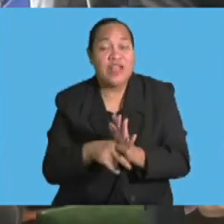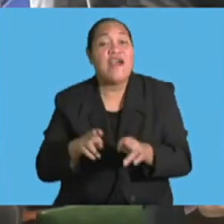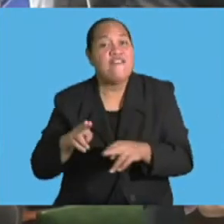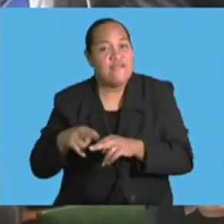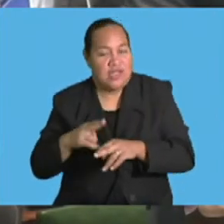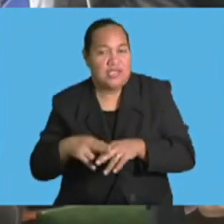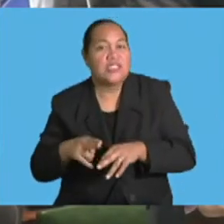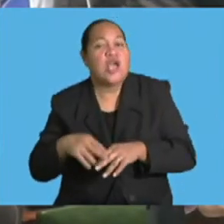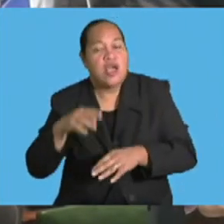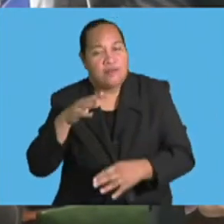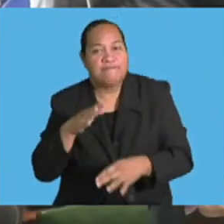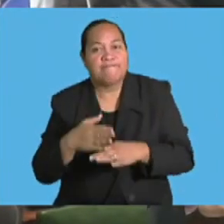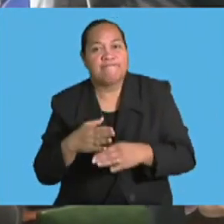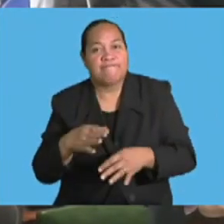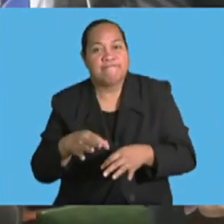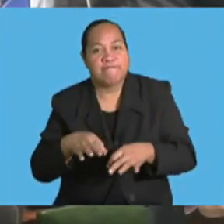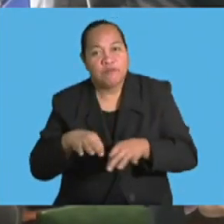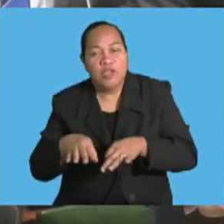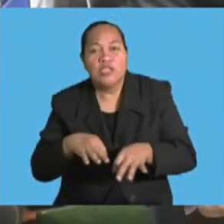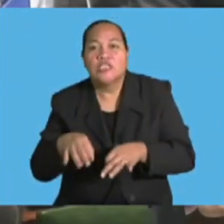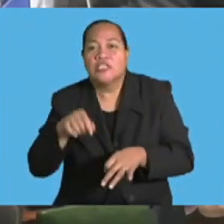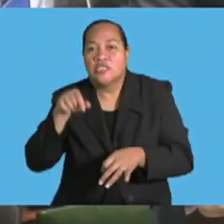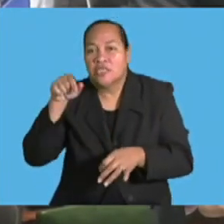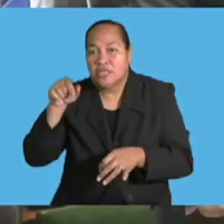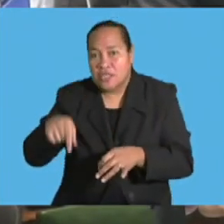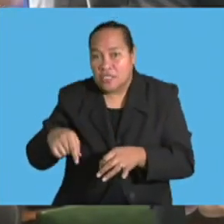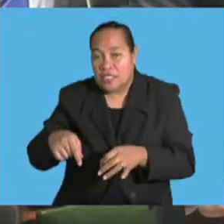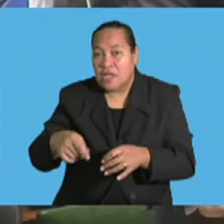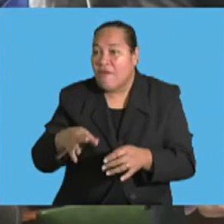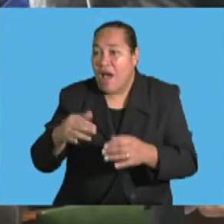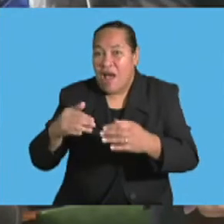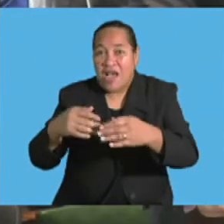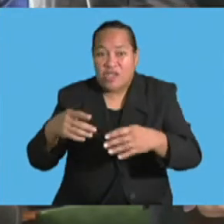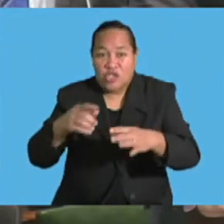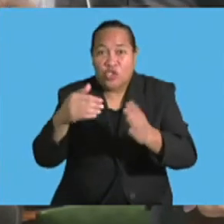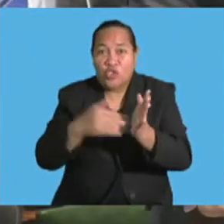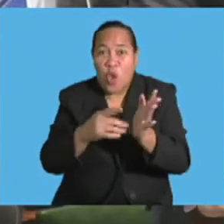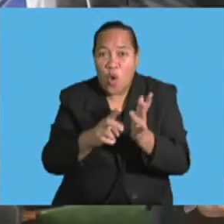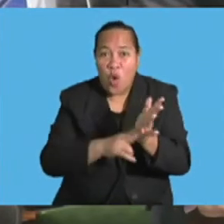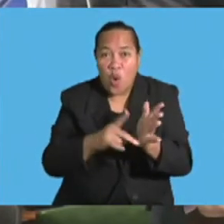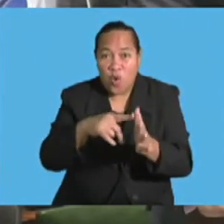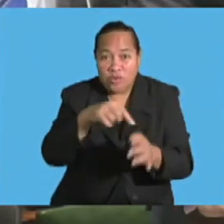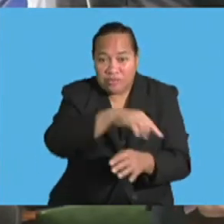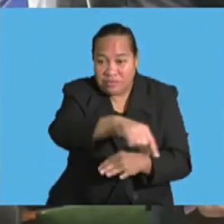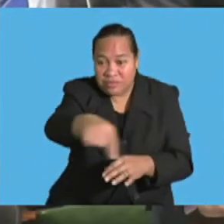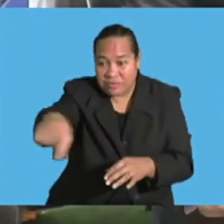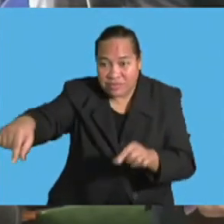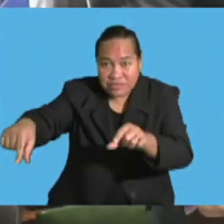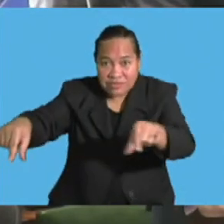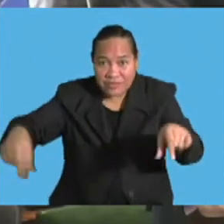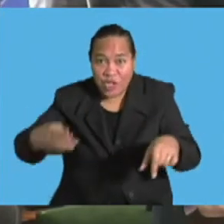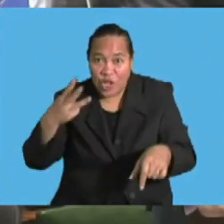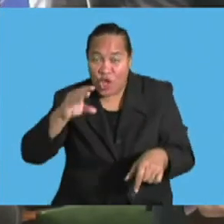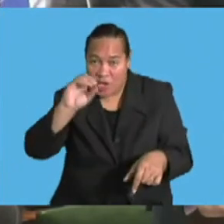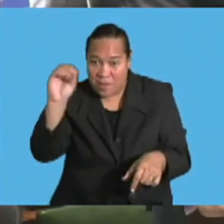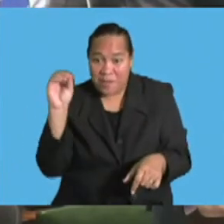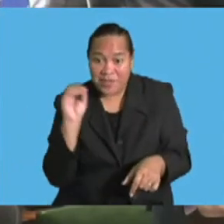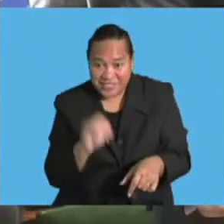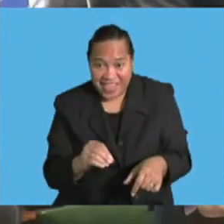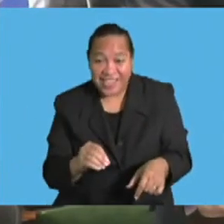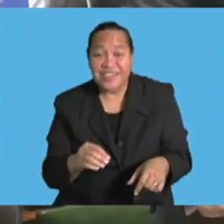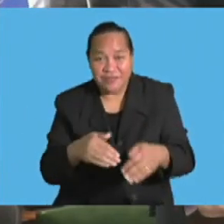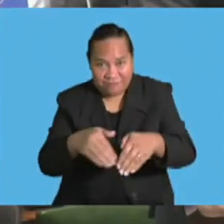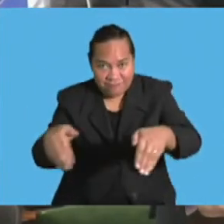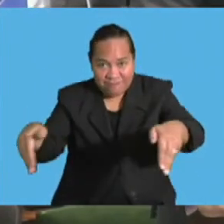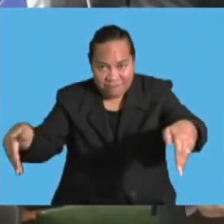to a 100% sustainably managed exclusive economic zone, with 30% of this being earmarked as a marine protected area by